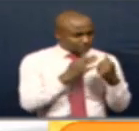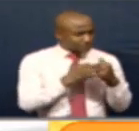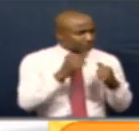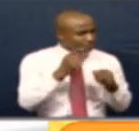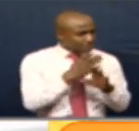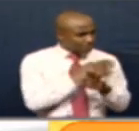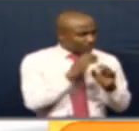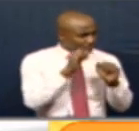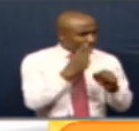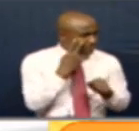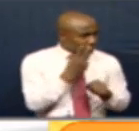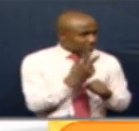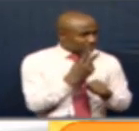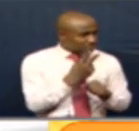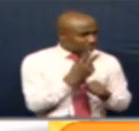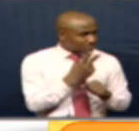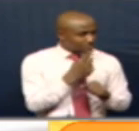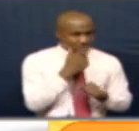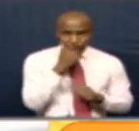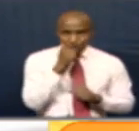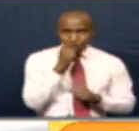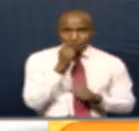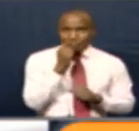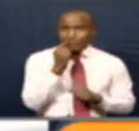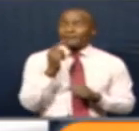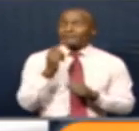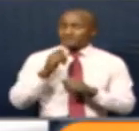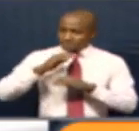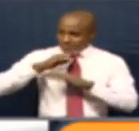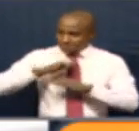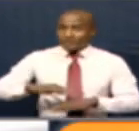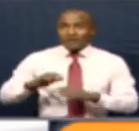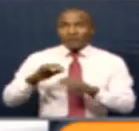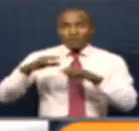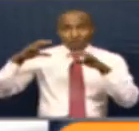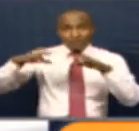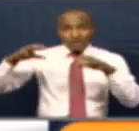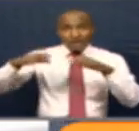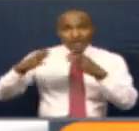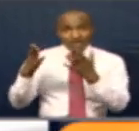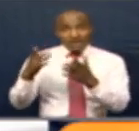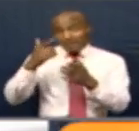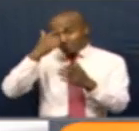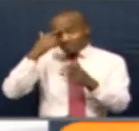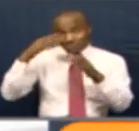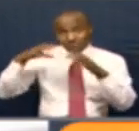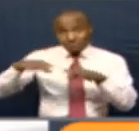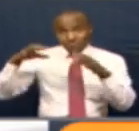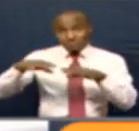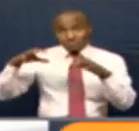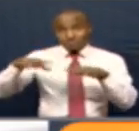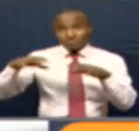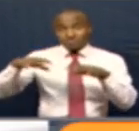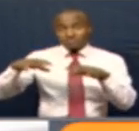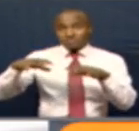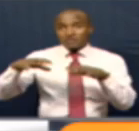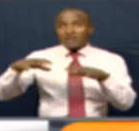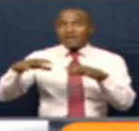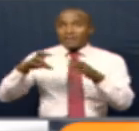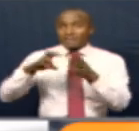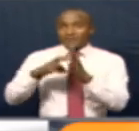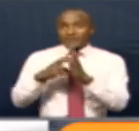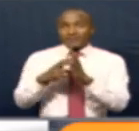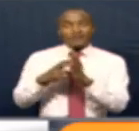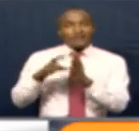before we can see mega relief, mm-hmm. with this rain notwithstanding, mm-hmm. because the rain is pouring overhead. So all this rain